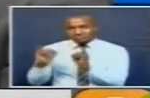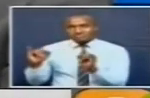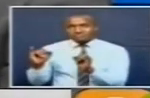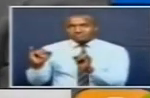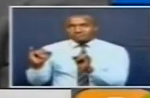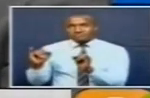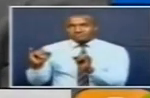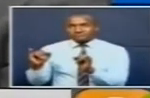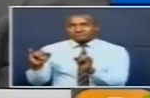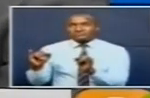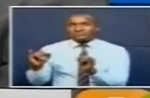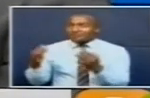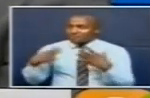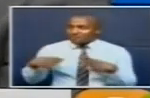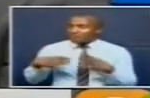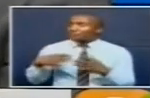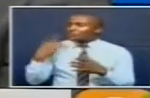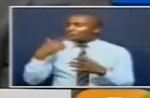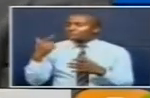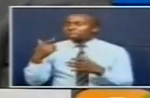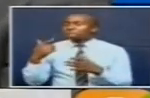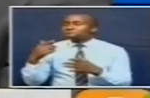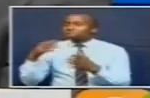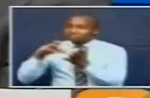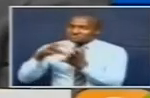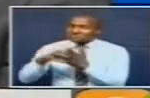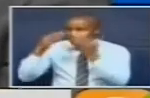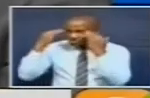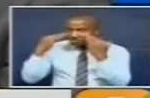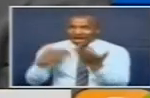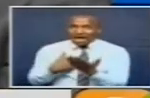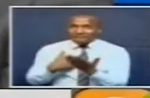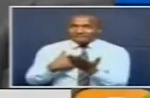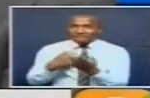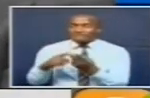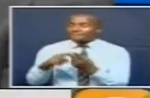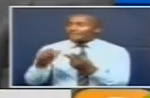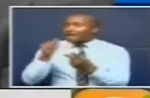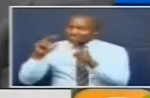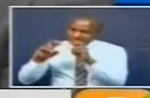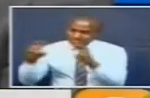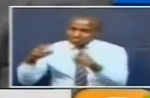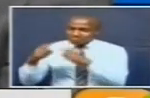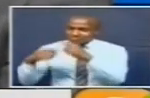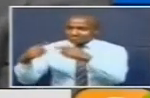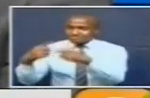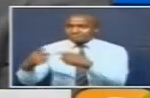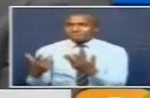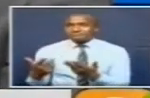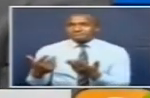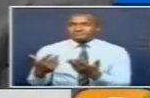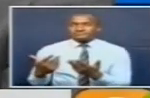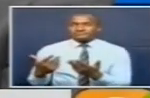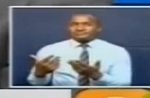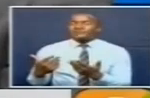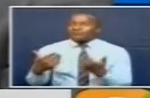had been convicted. Mm-hmm. We had a report on individuals who are still being investigated. Mm-hmm. We had